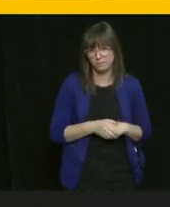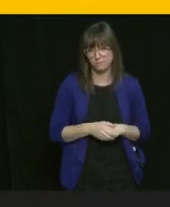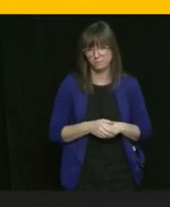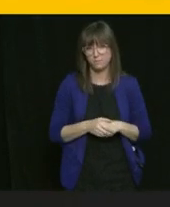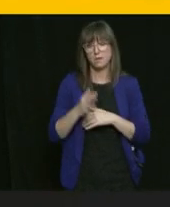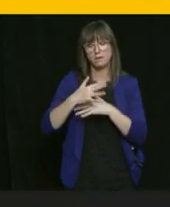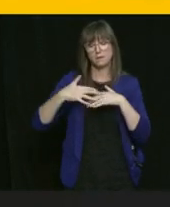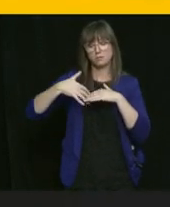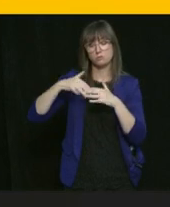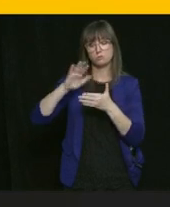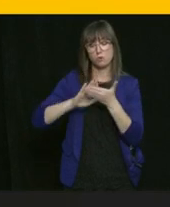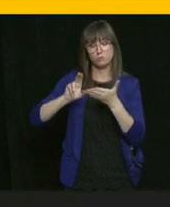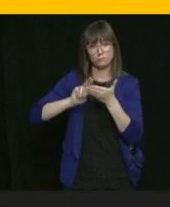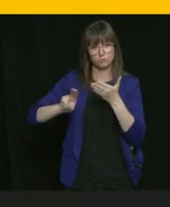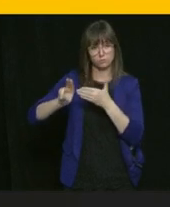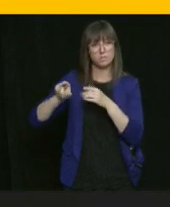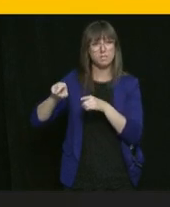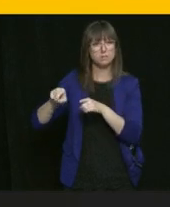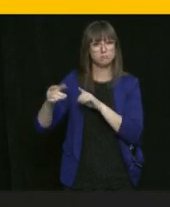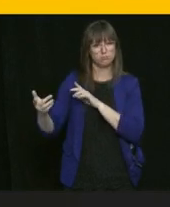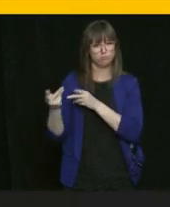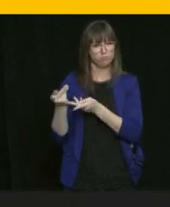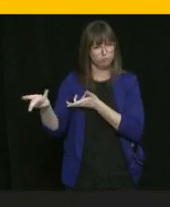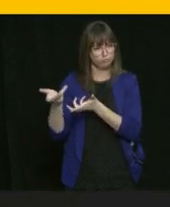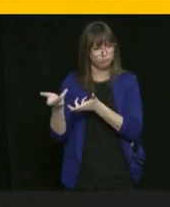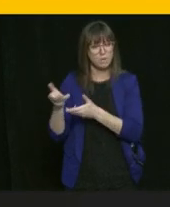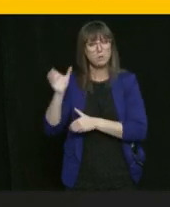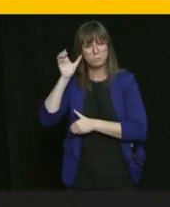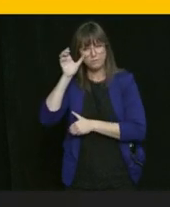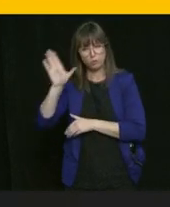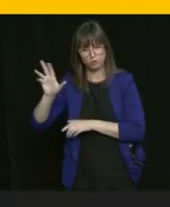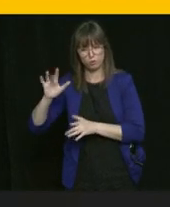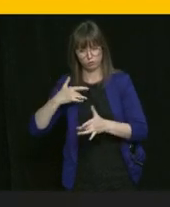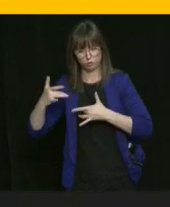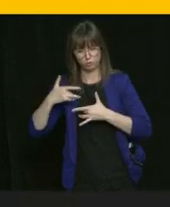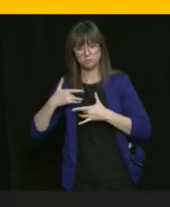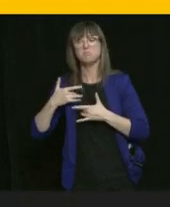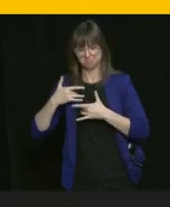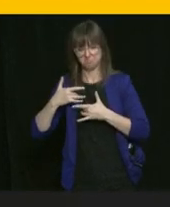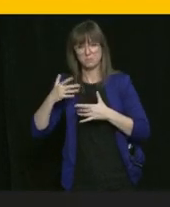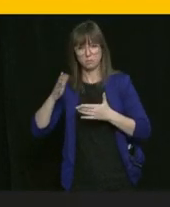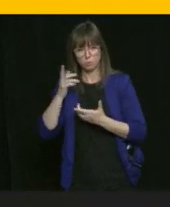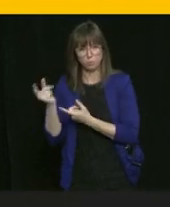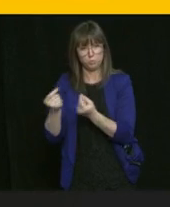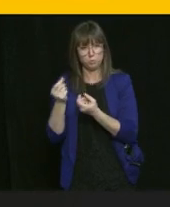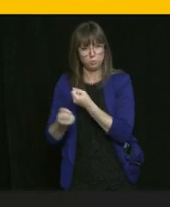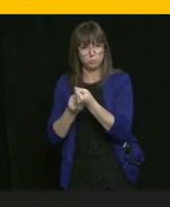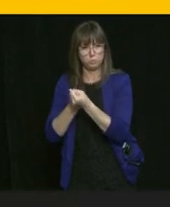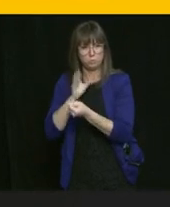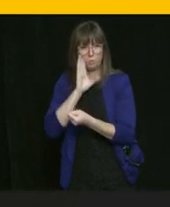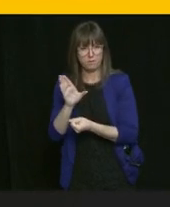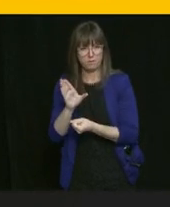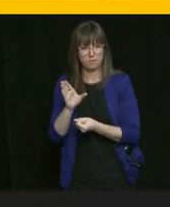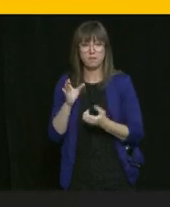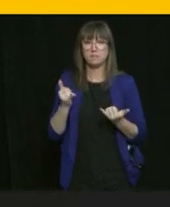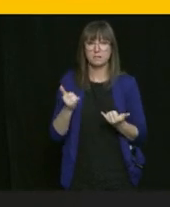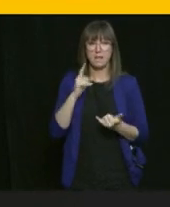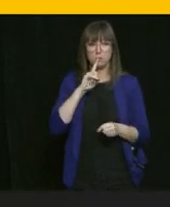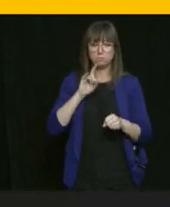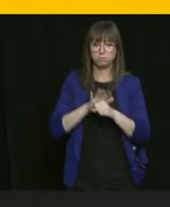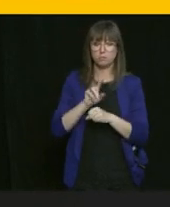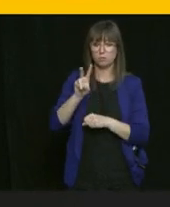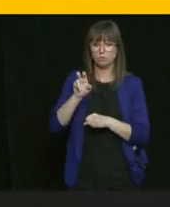post-secondary educations that spoke to me directly, you've been heard and we are acting. With today's announcement, the Government of Canada will have committed close to